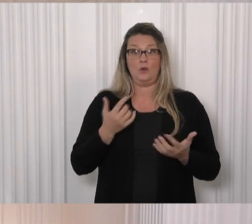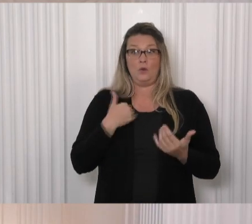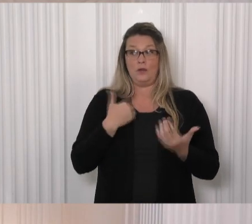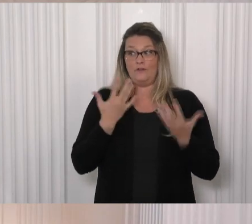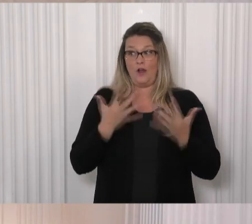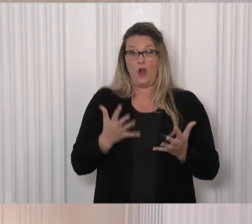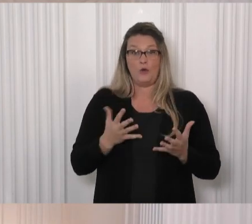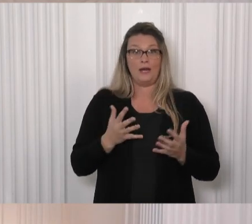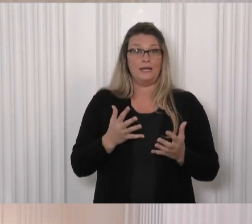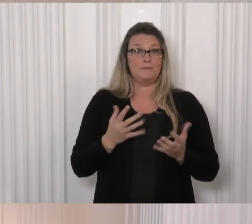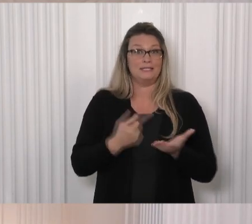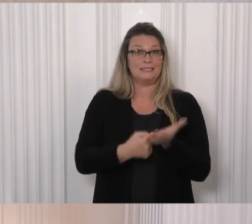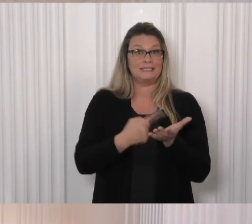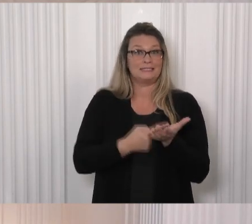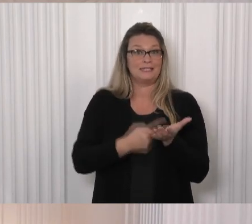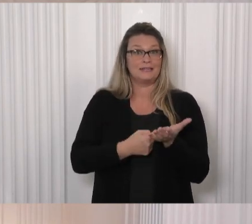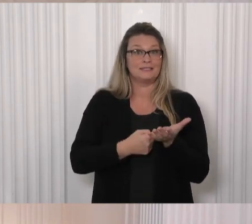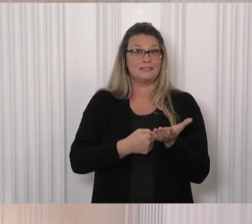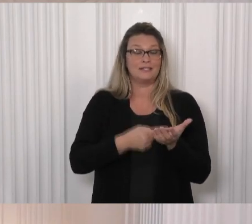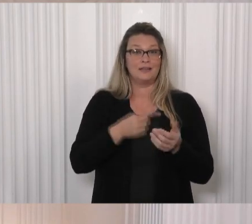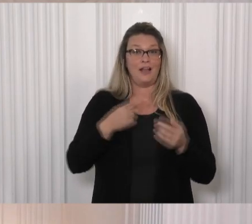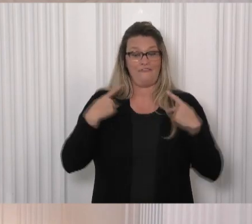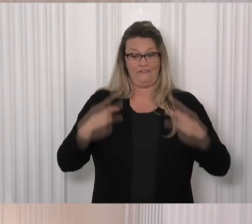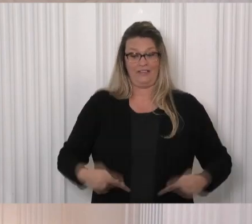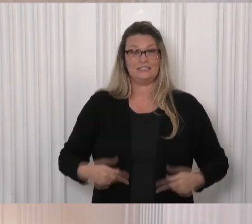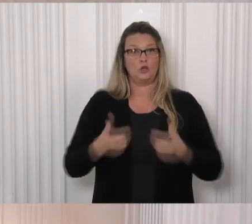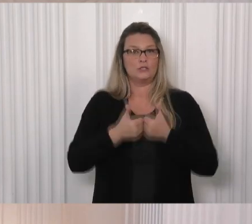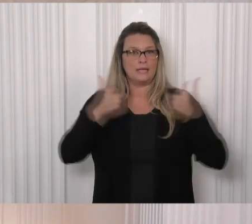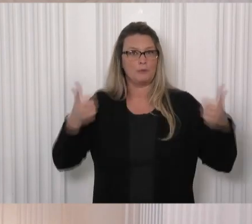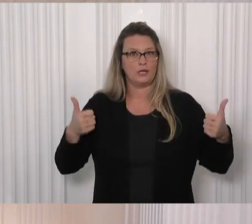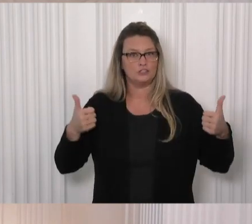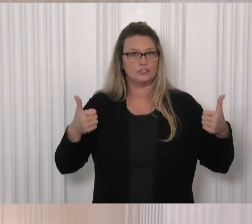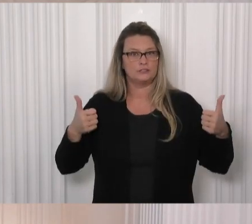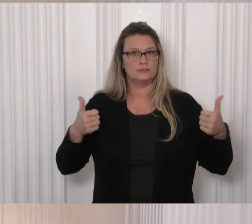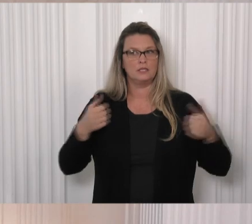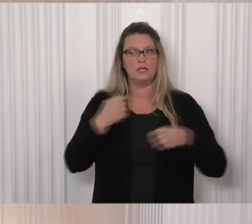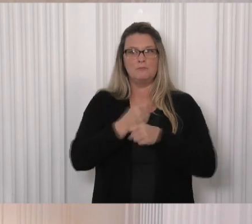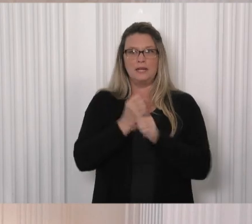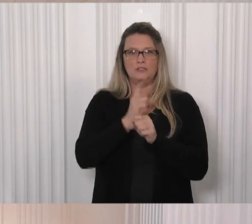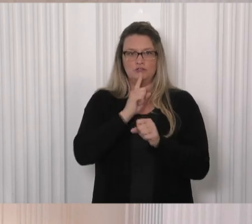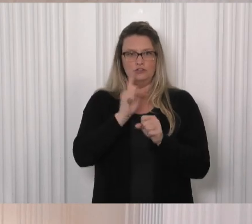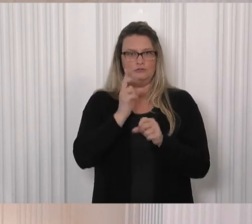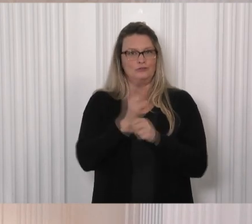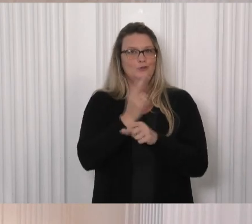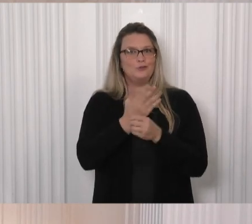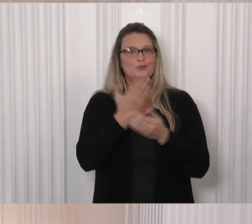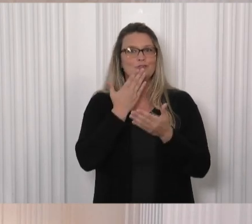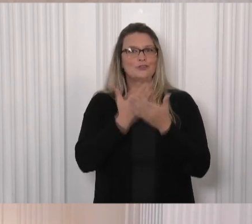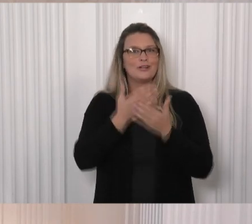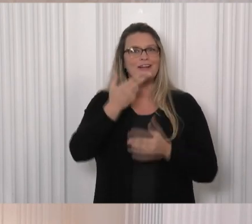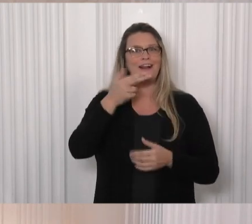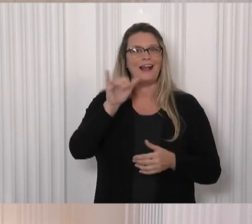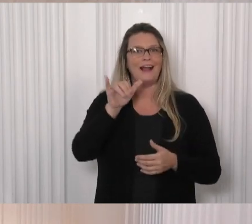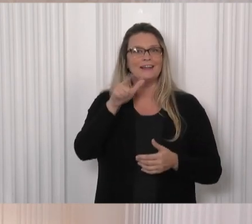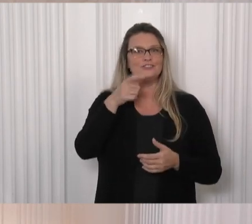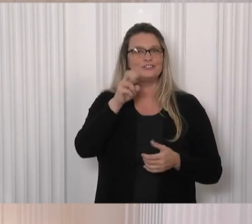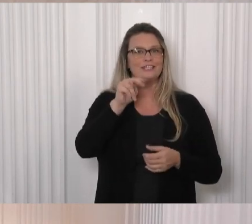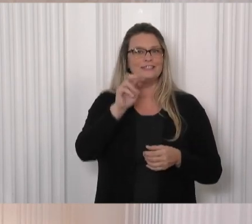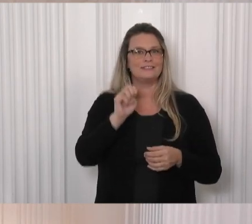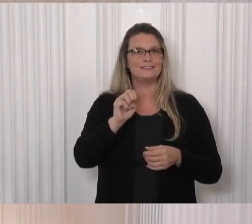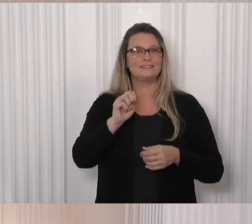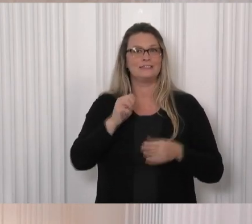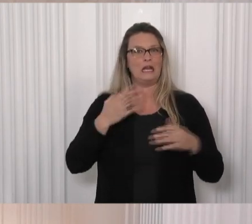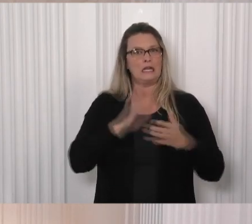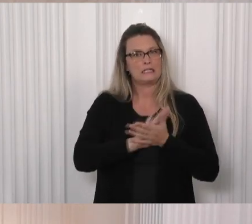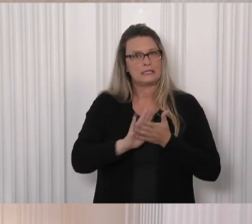talking about physical separation and making sure you use good hygiene. It's one of the things the governor expressed again on Saturday